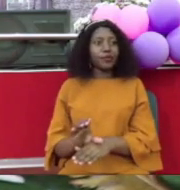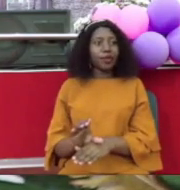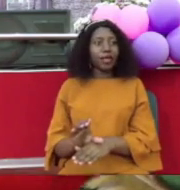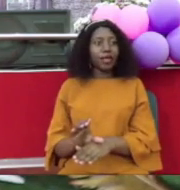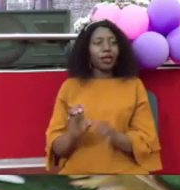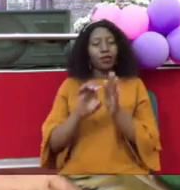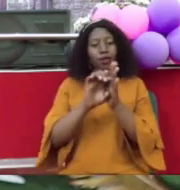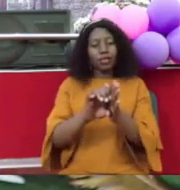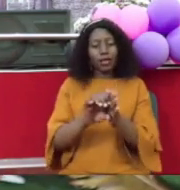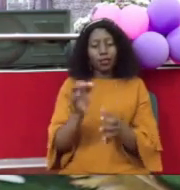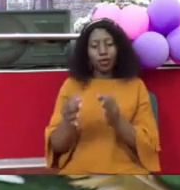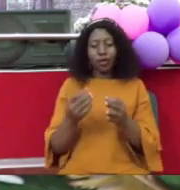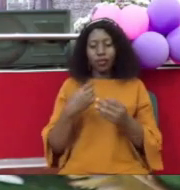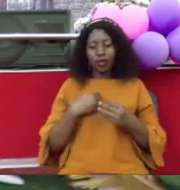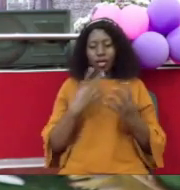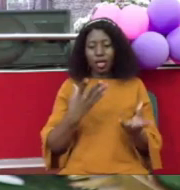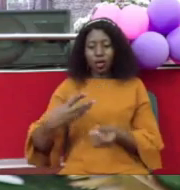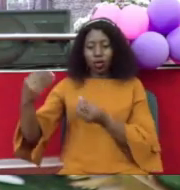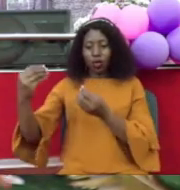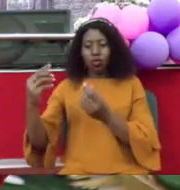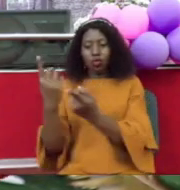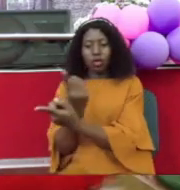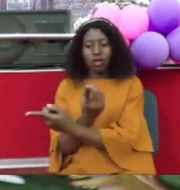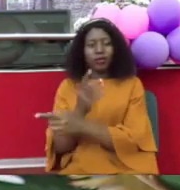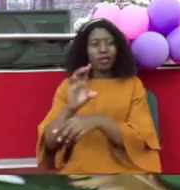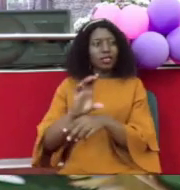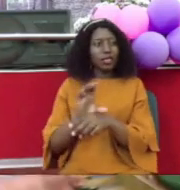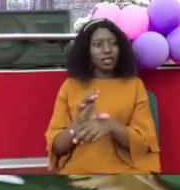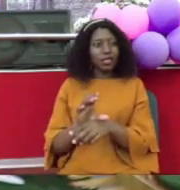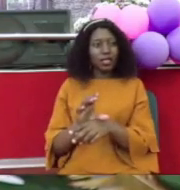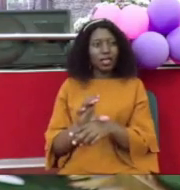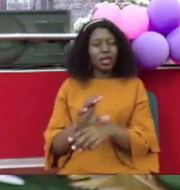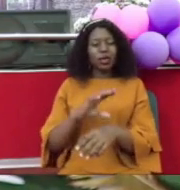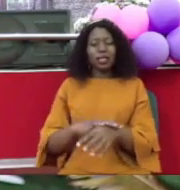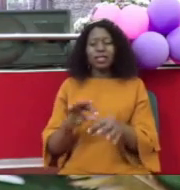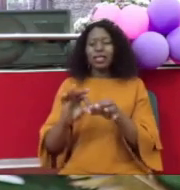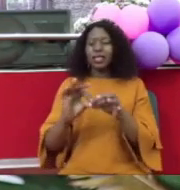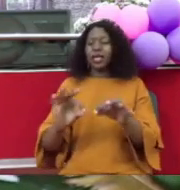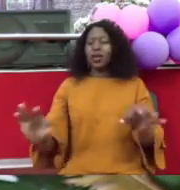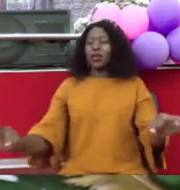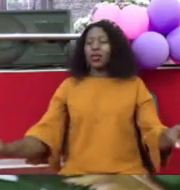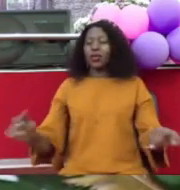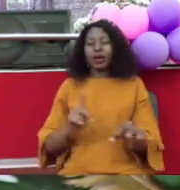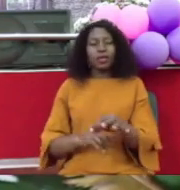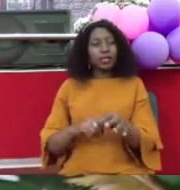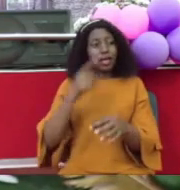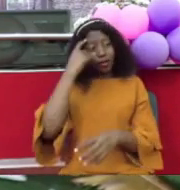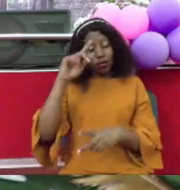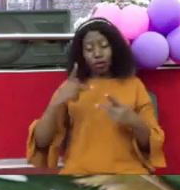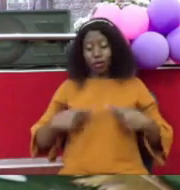and I go to another church. Nikitoka niende mengine kanisa lingine. It will take so long for me to be known. To know what I'm able to